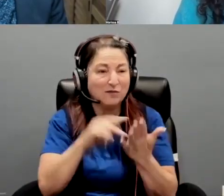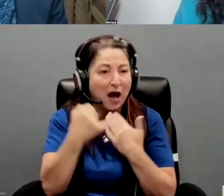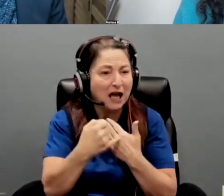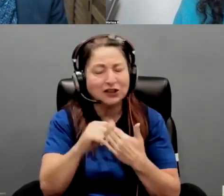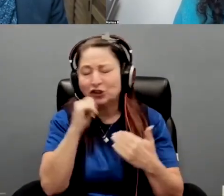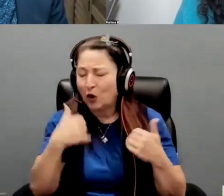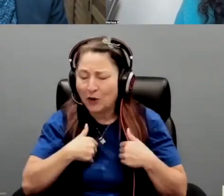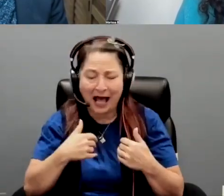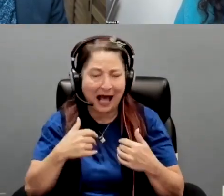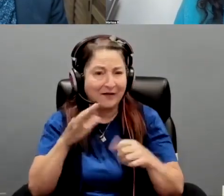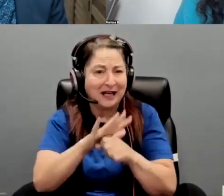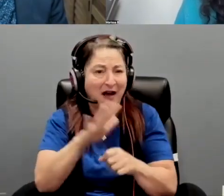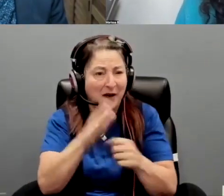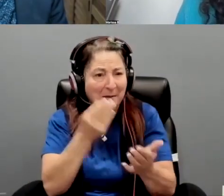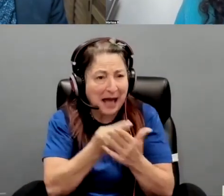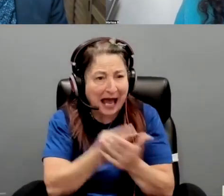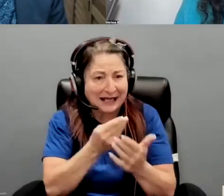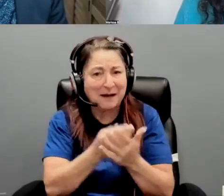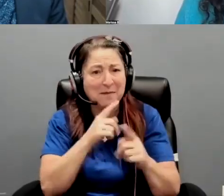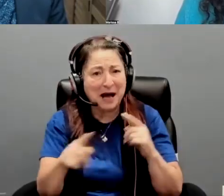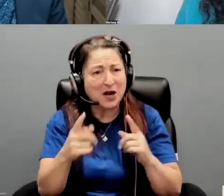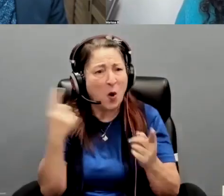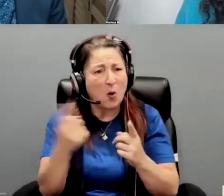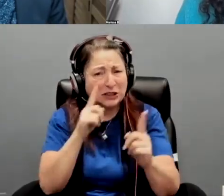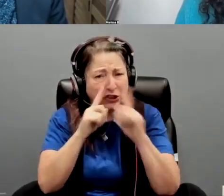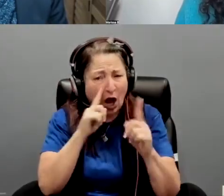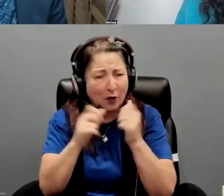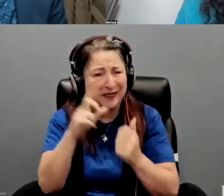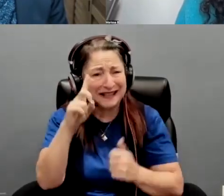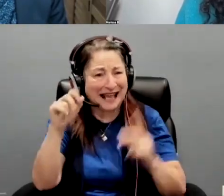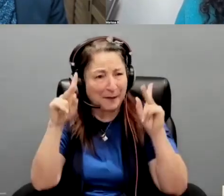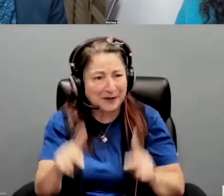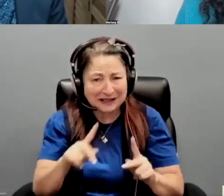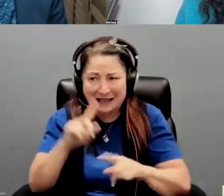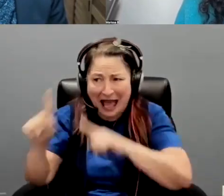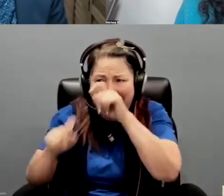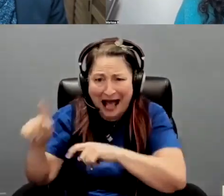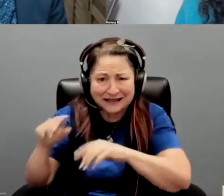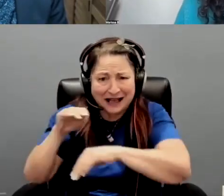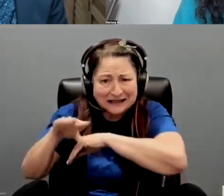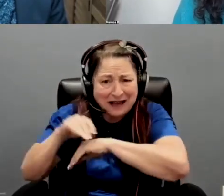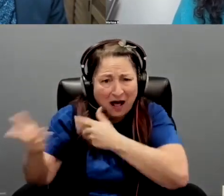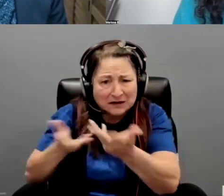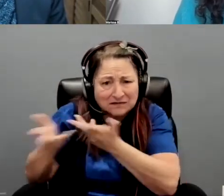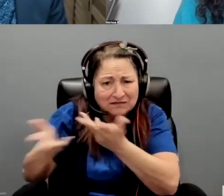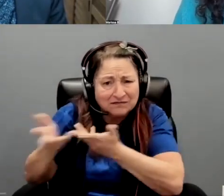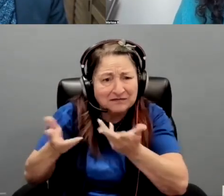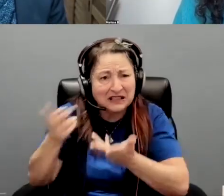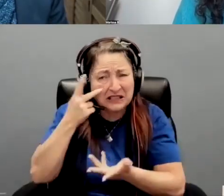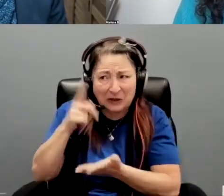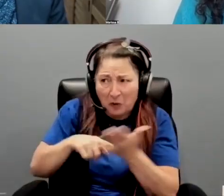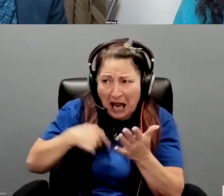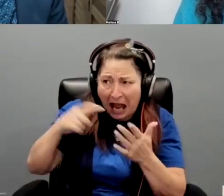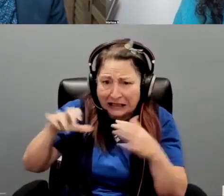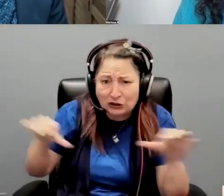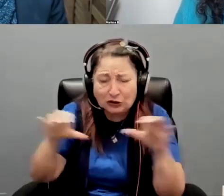disabled person or consulting with the disabled person of what steps need to be taken in order to